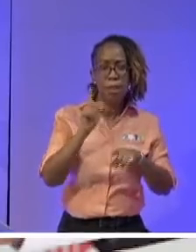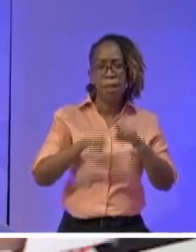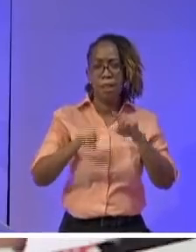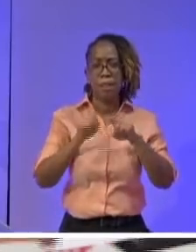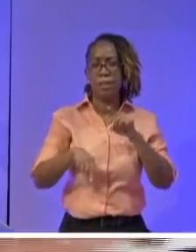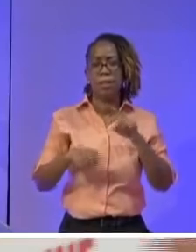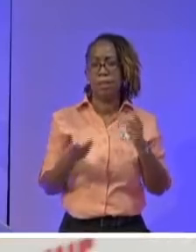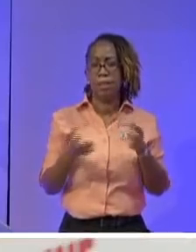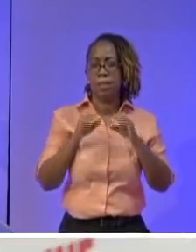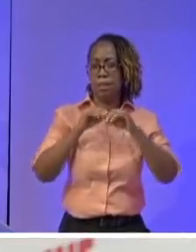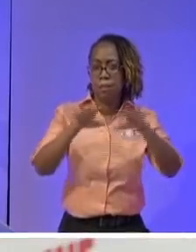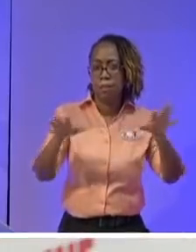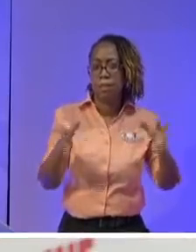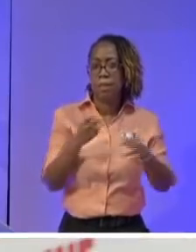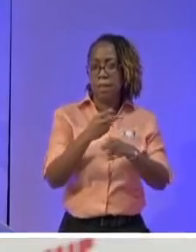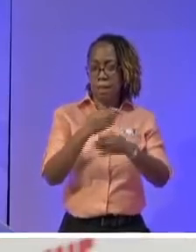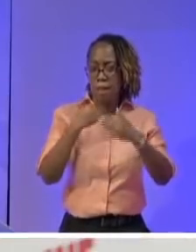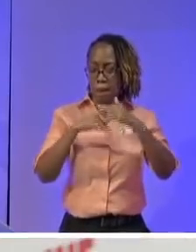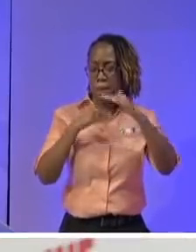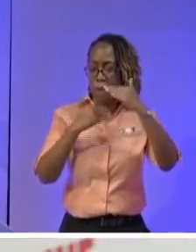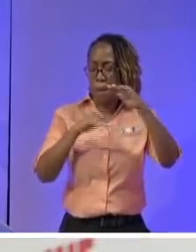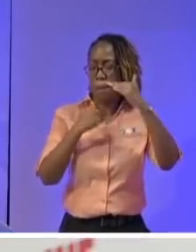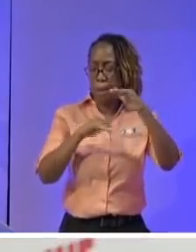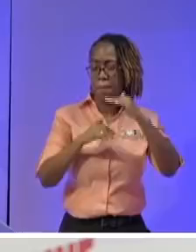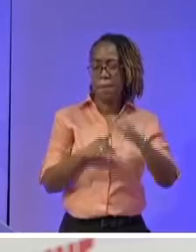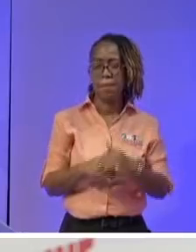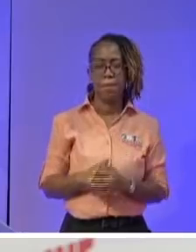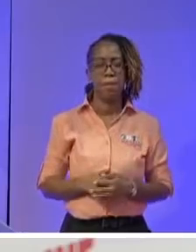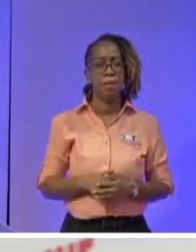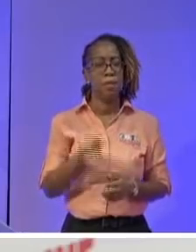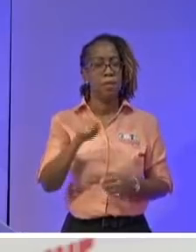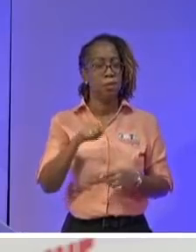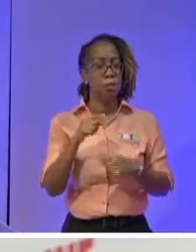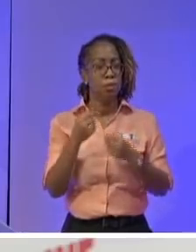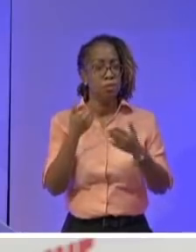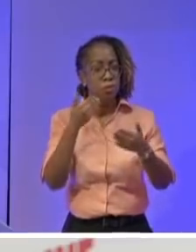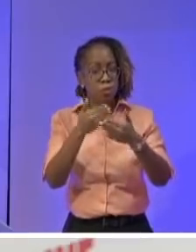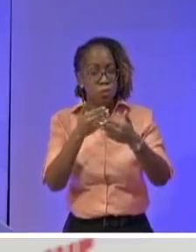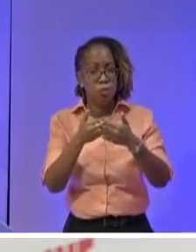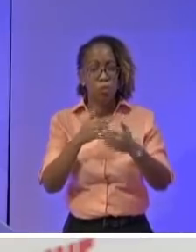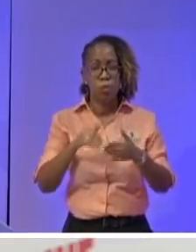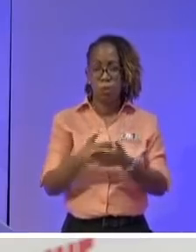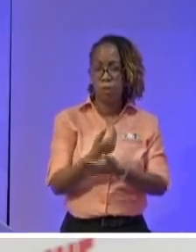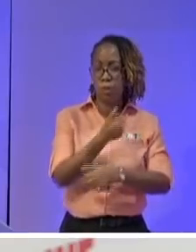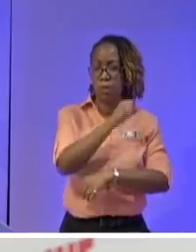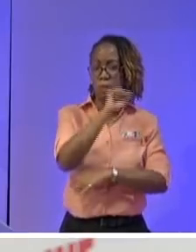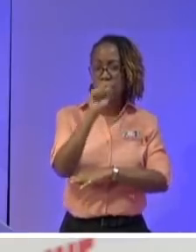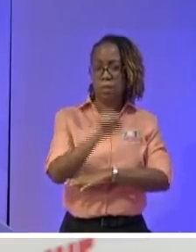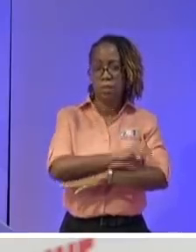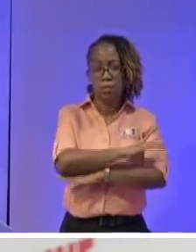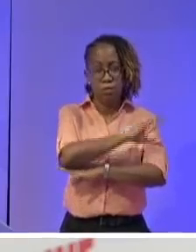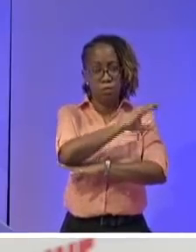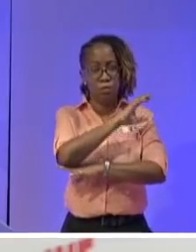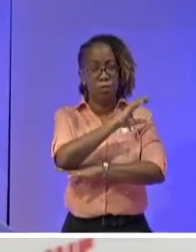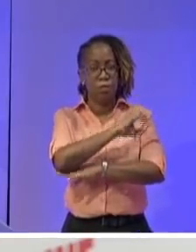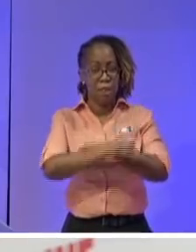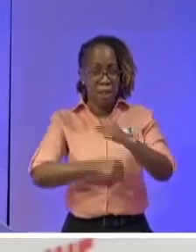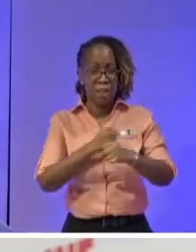season and into the new year to be responsible, practice the 3 W's, and vaccinate as soon as you can. Thank you all.